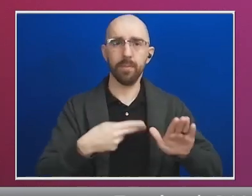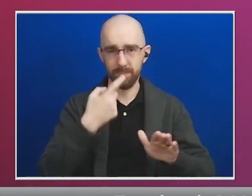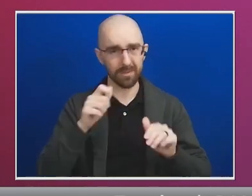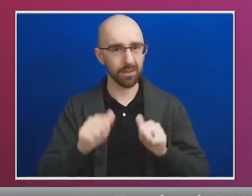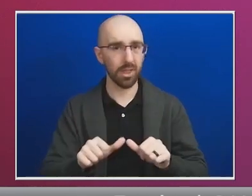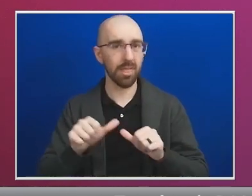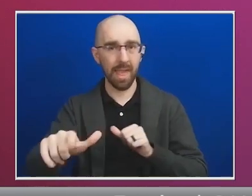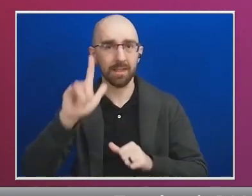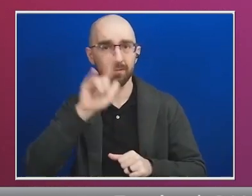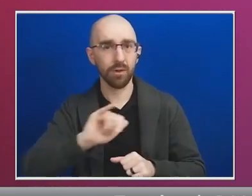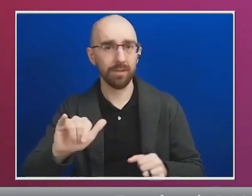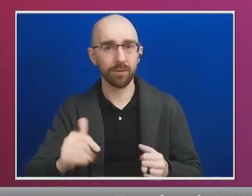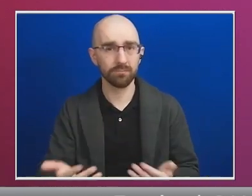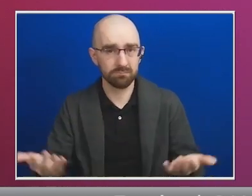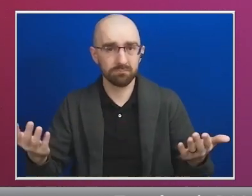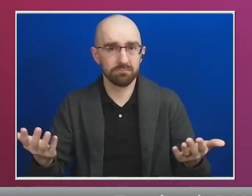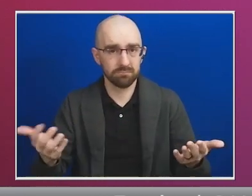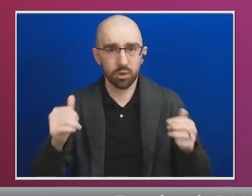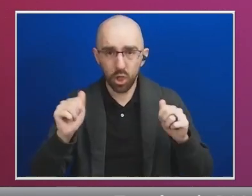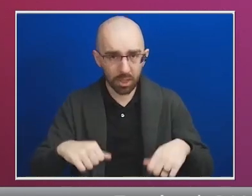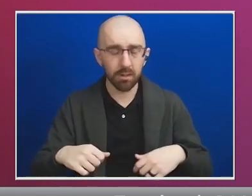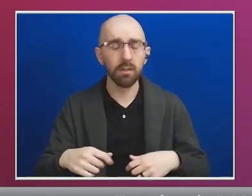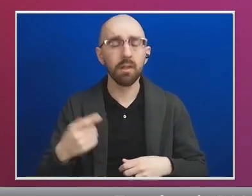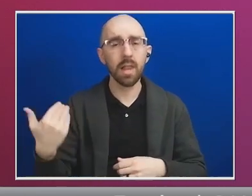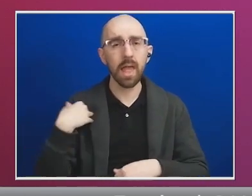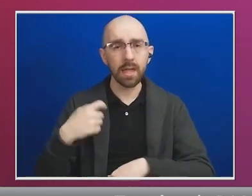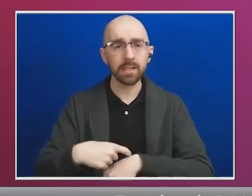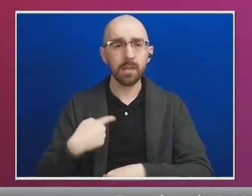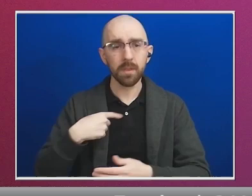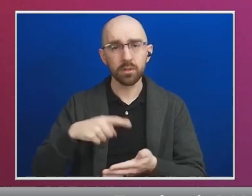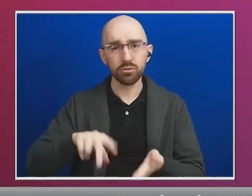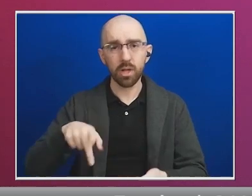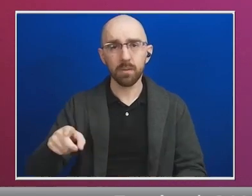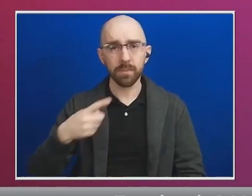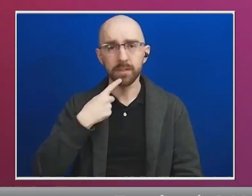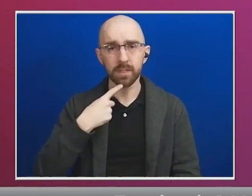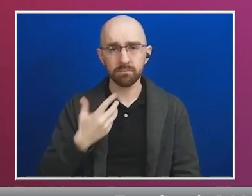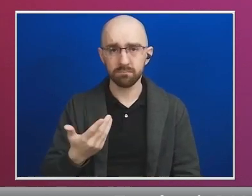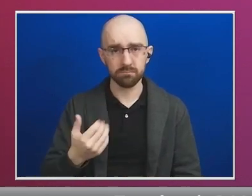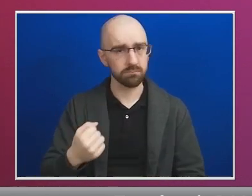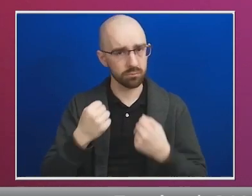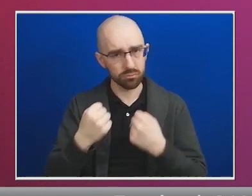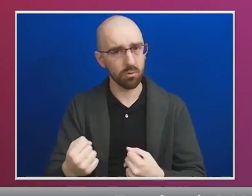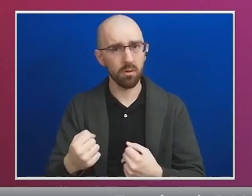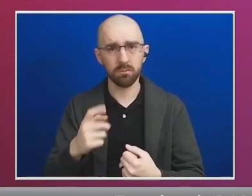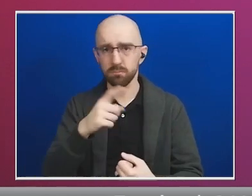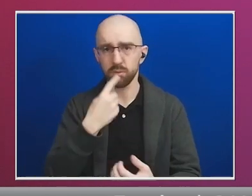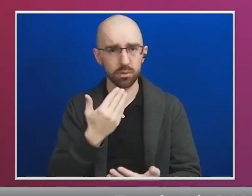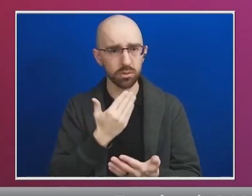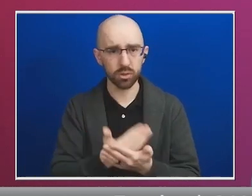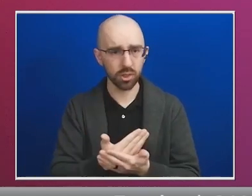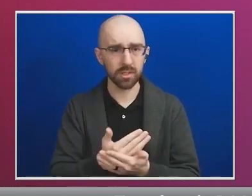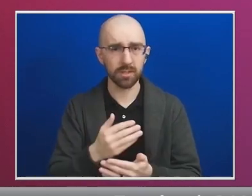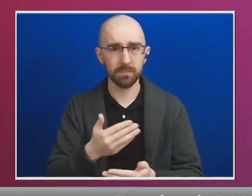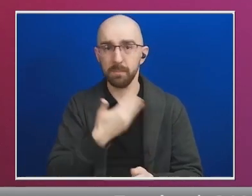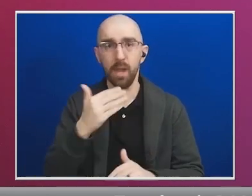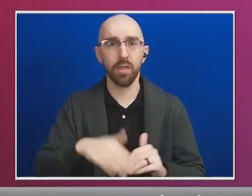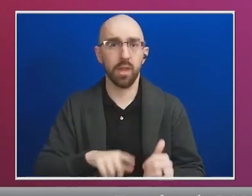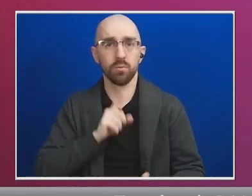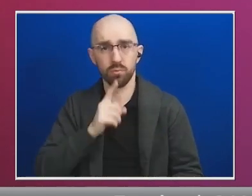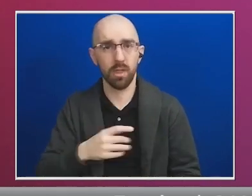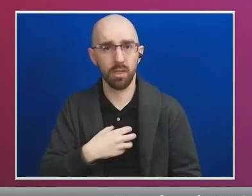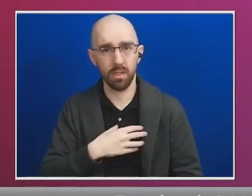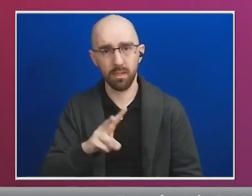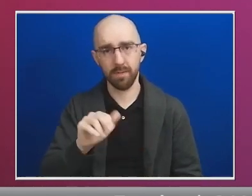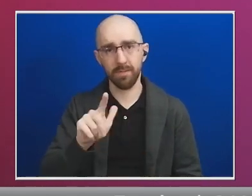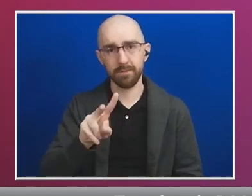Right. And last time I had a checkup, they said it was strong as ever, looked better than a real valve. So I'm actually going to go see Dr. Service